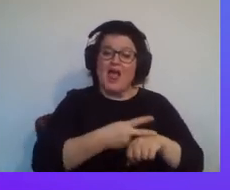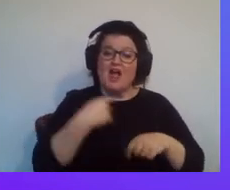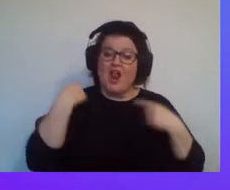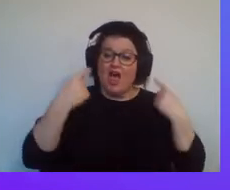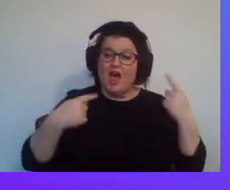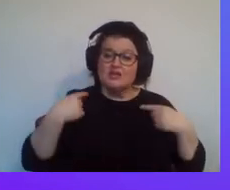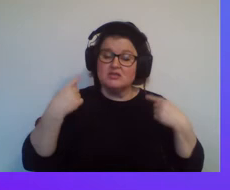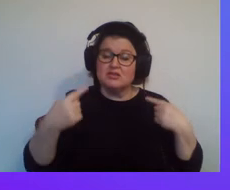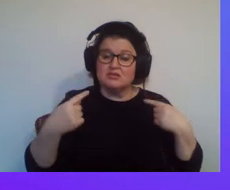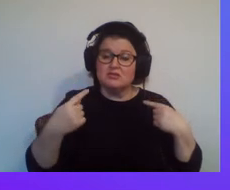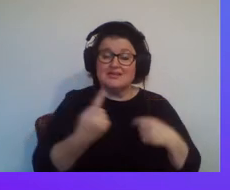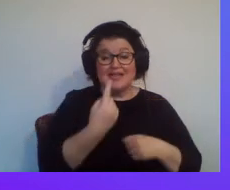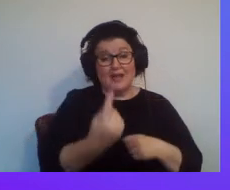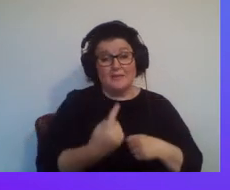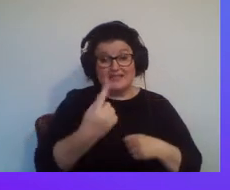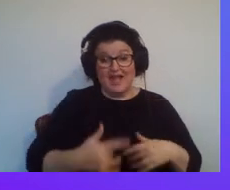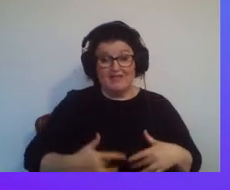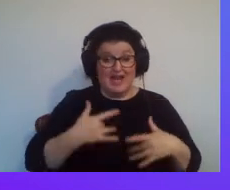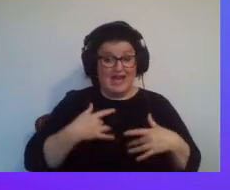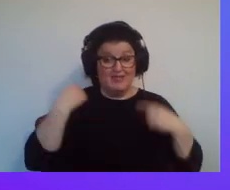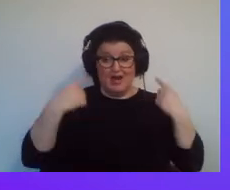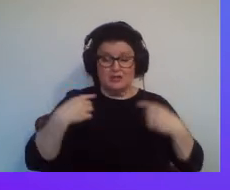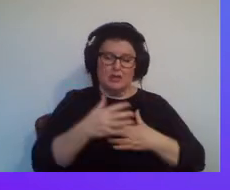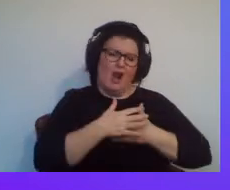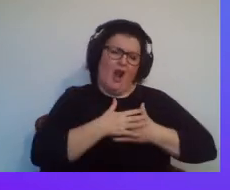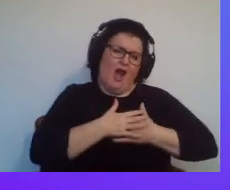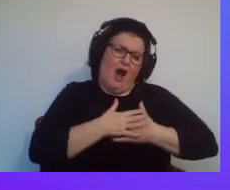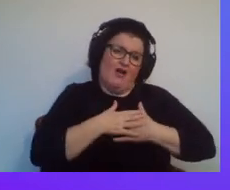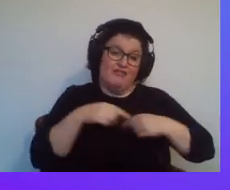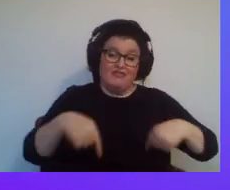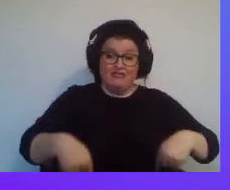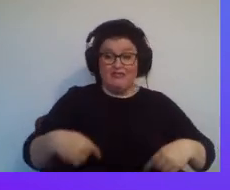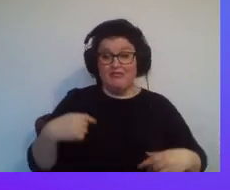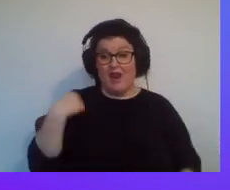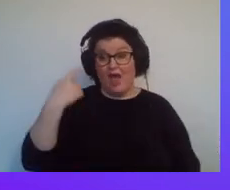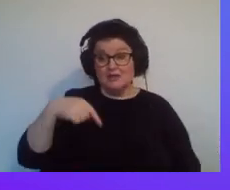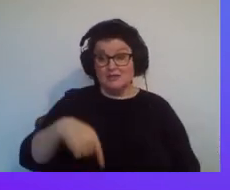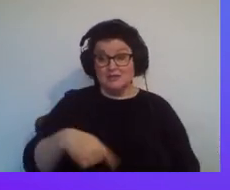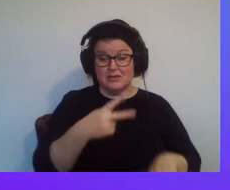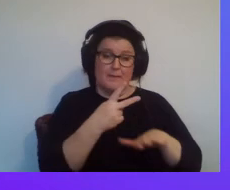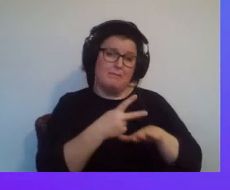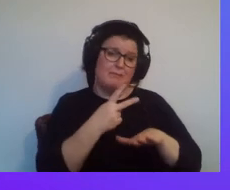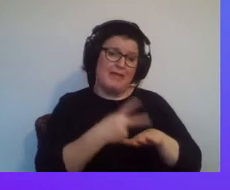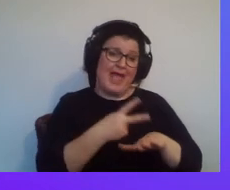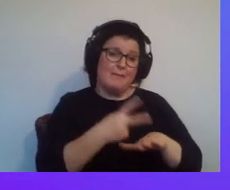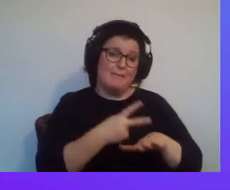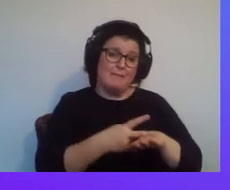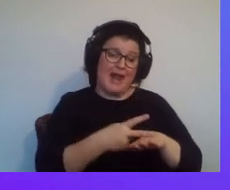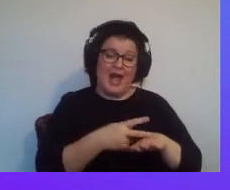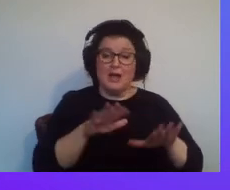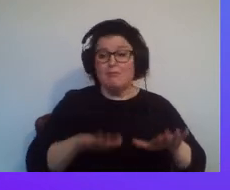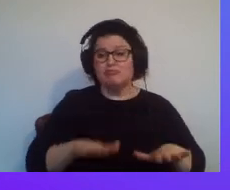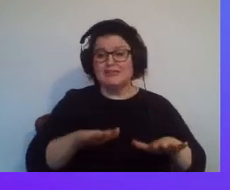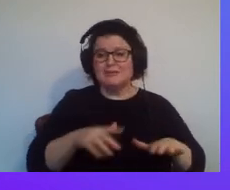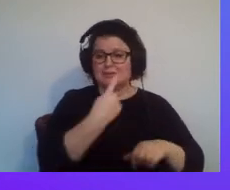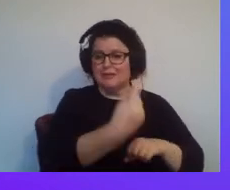for decades. He is the heartbeat of Black Britain in many ways. Eddie, that you've seen this, you've